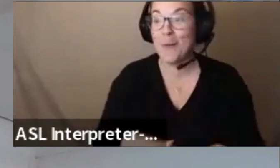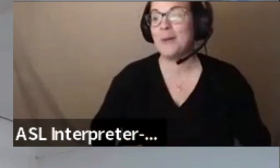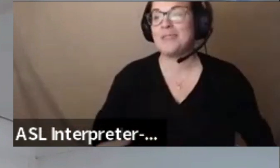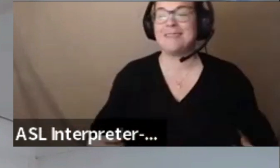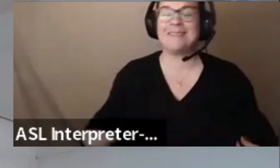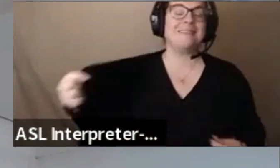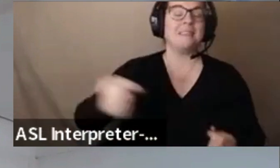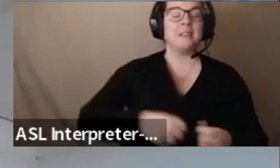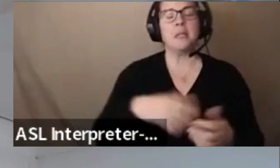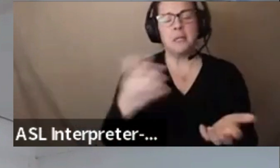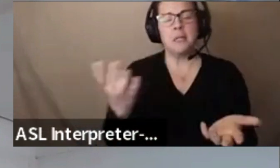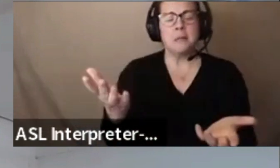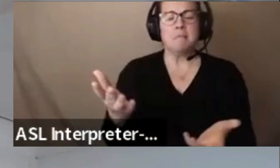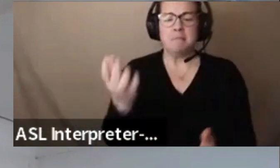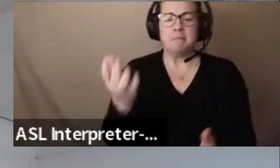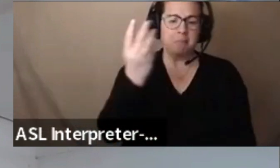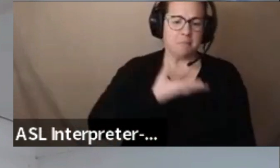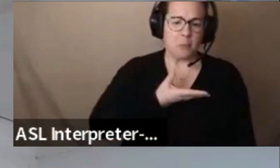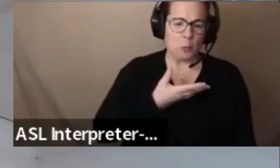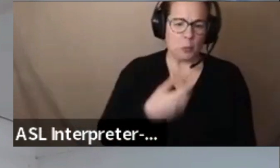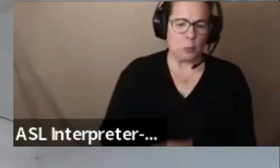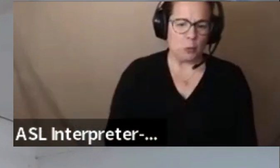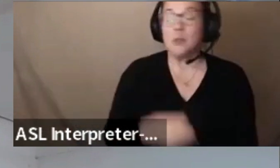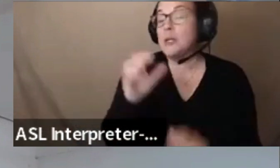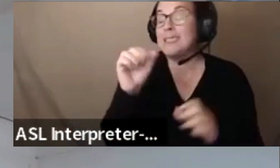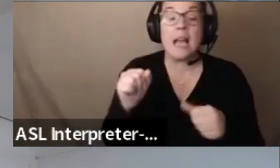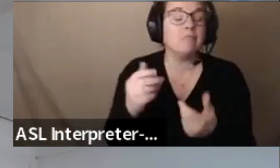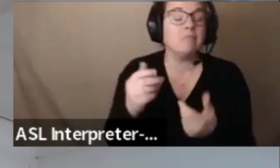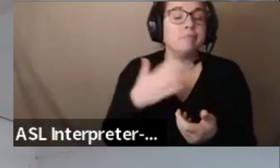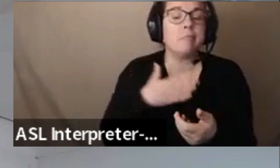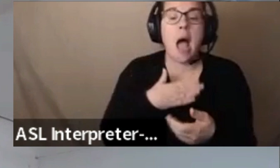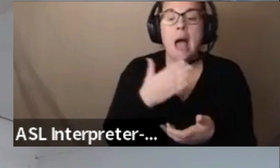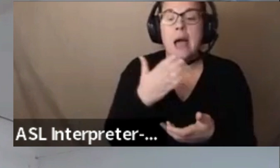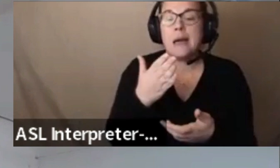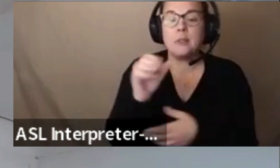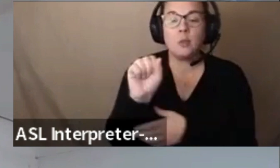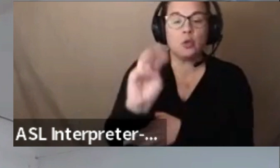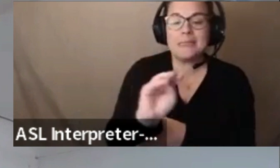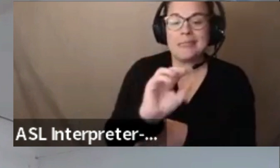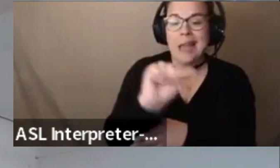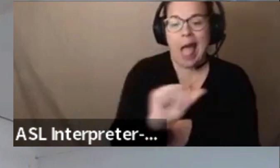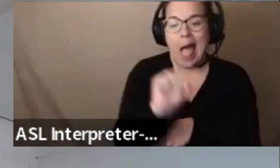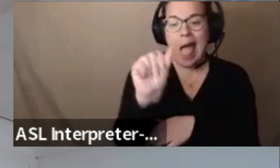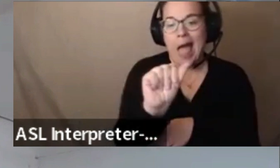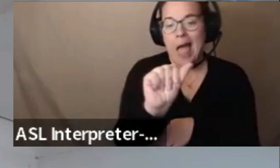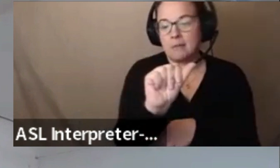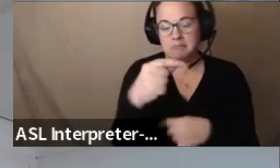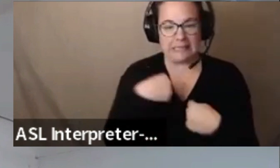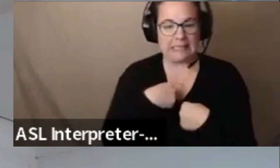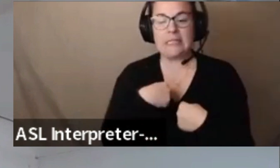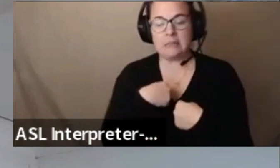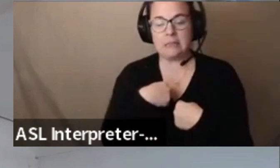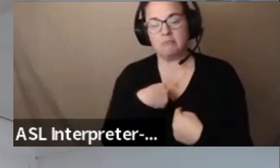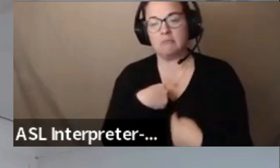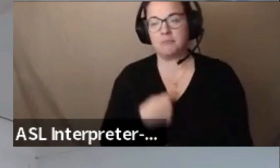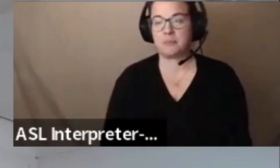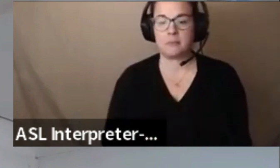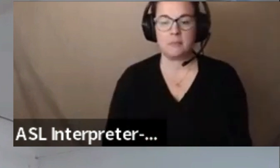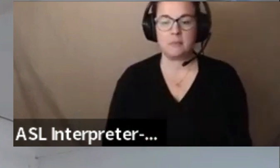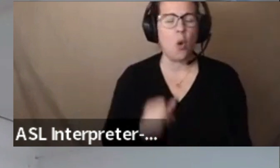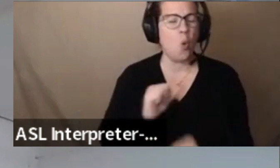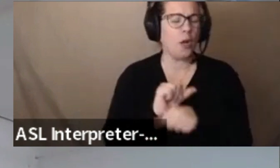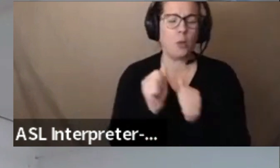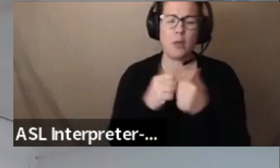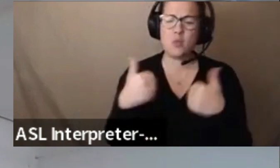whatever, just at me through the social media, come along, see it. Amazing writer,